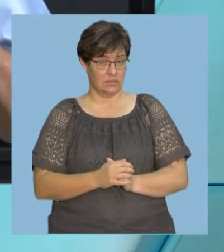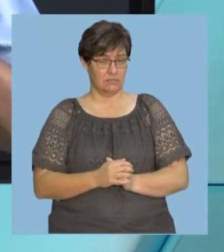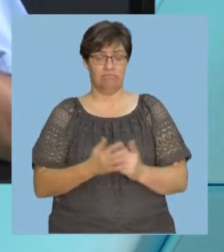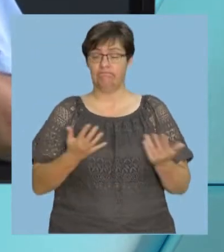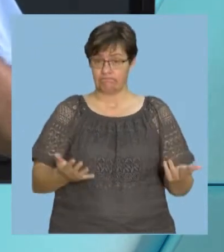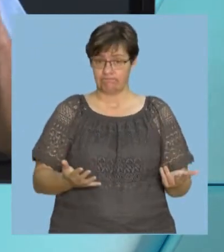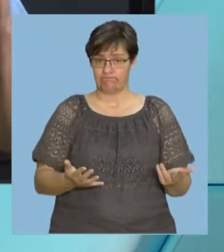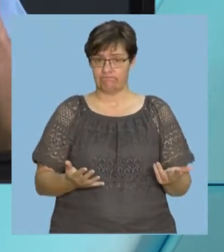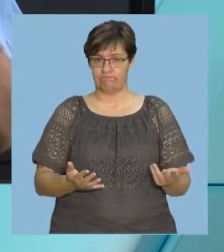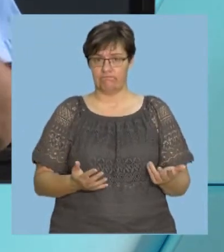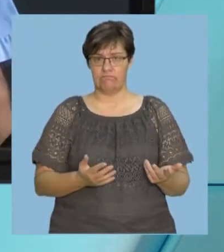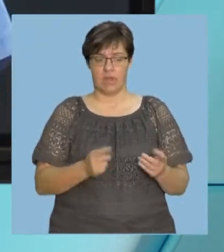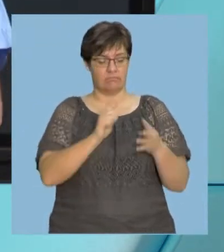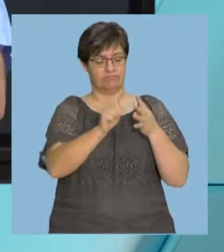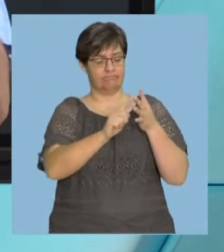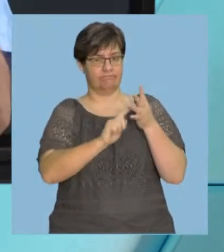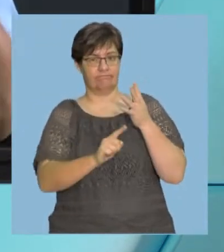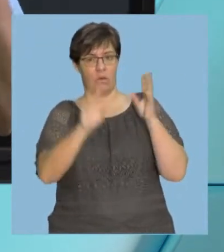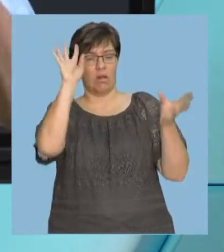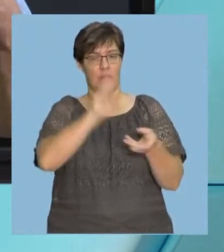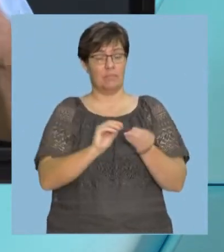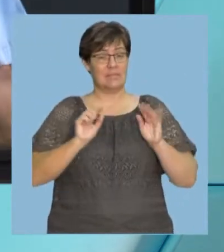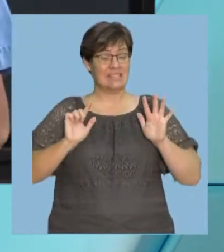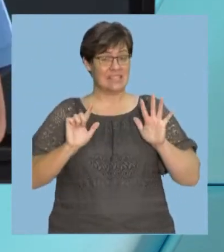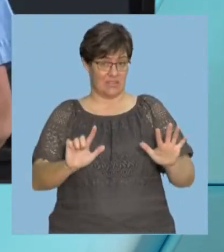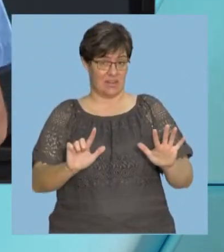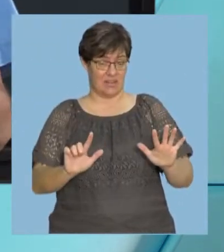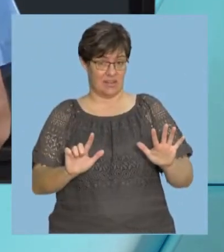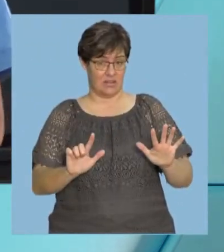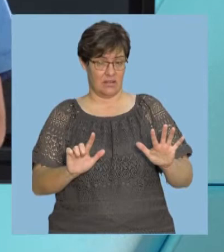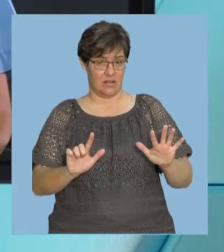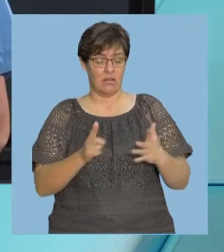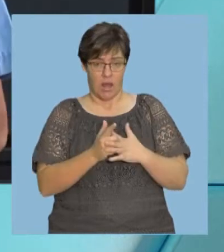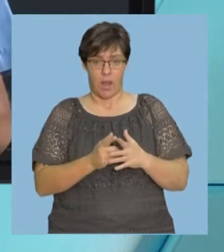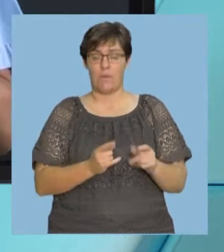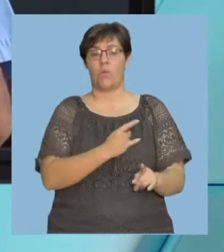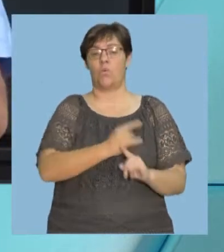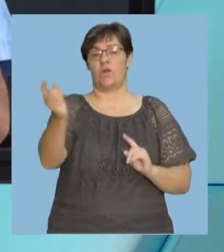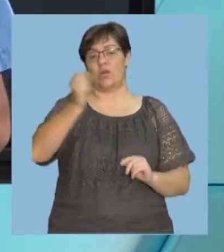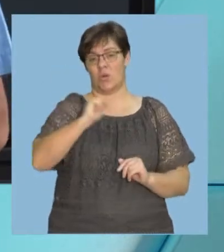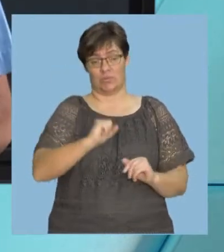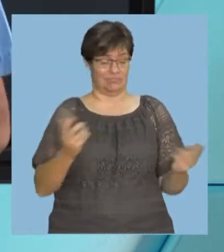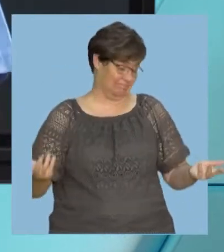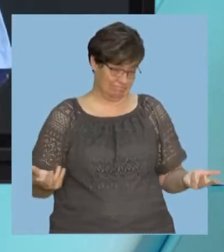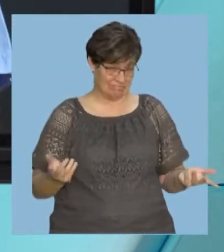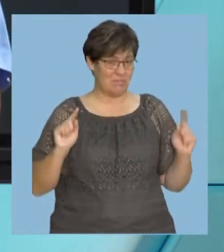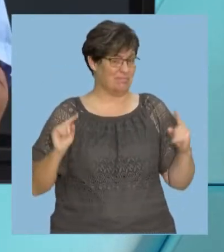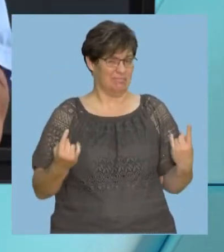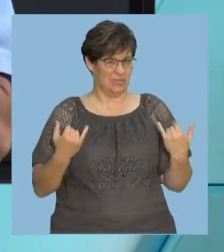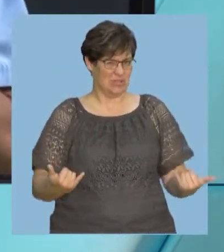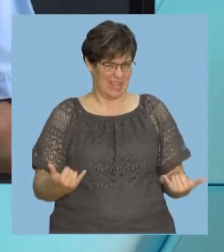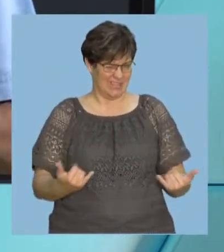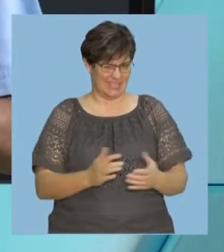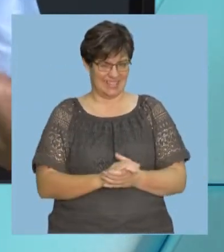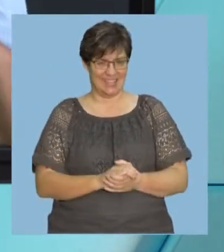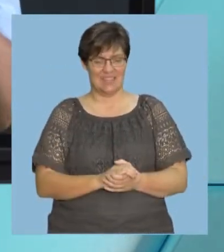we had 7 events, because that's the kind of number that will win you the lotto. But we're not going to go there today, I don't